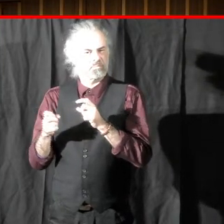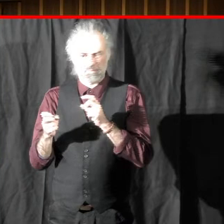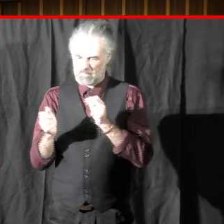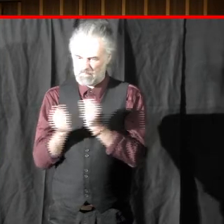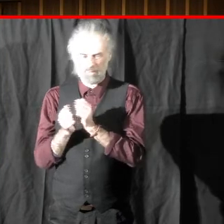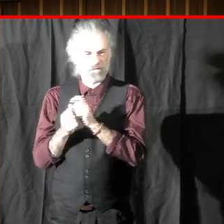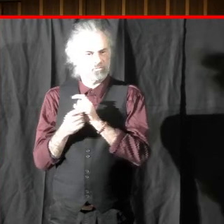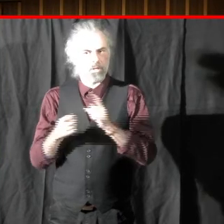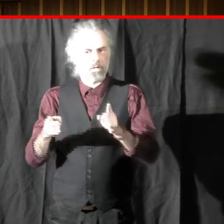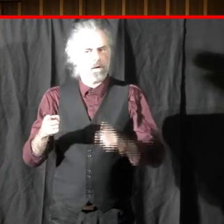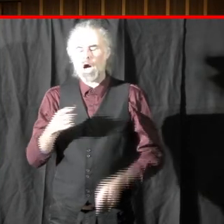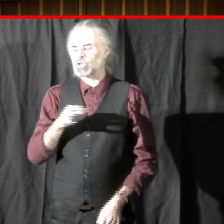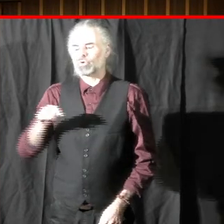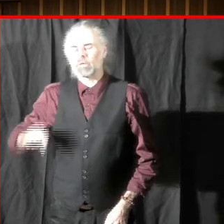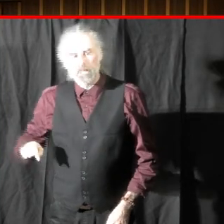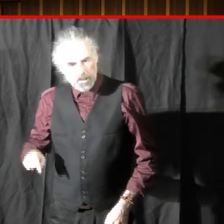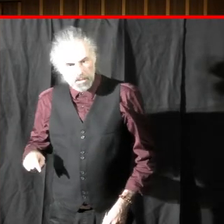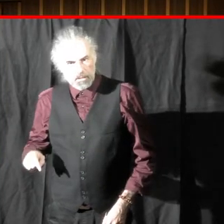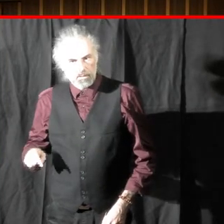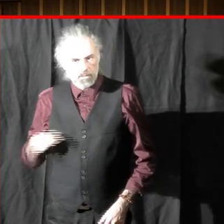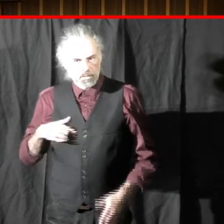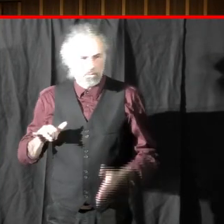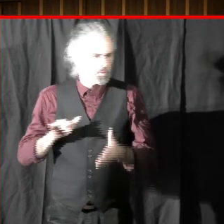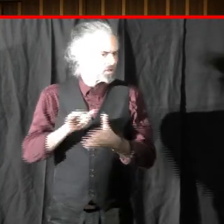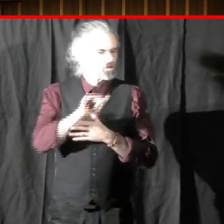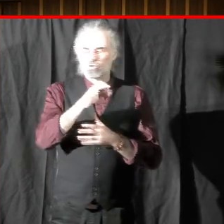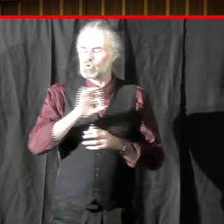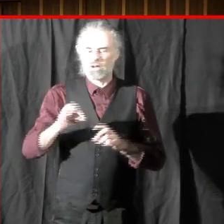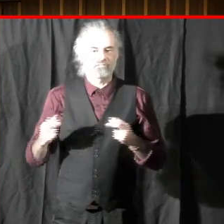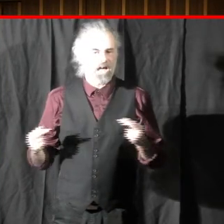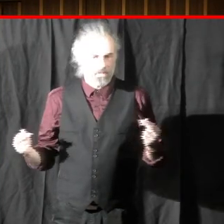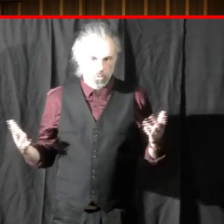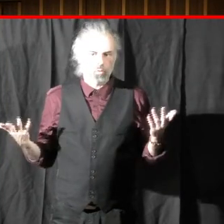moment. He's flying, so he's not available. Right.